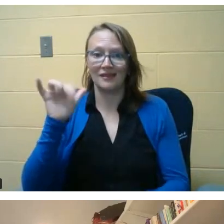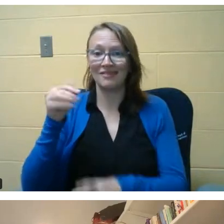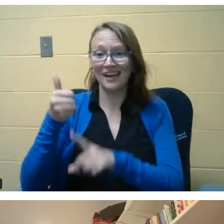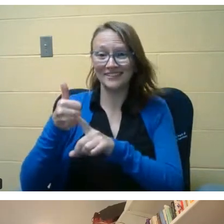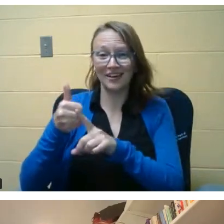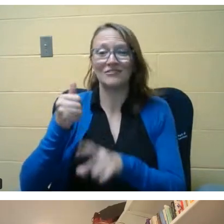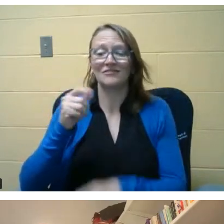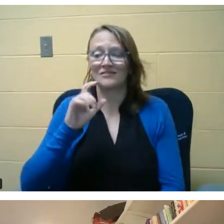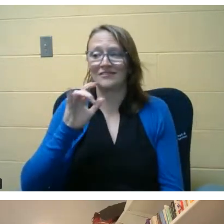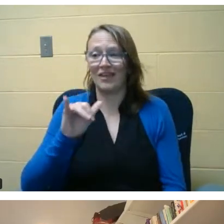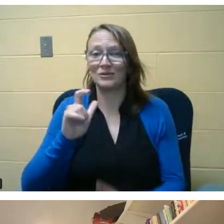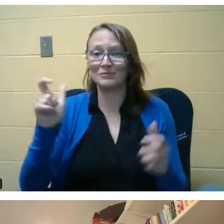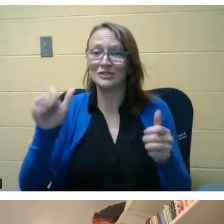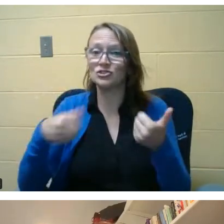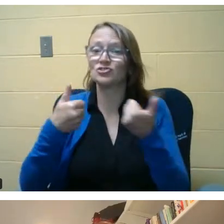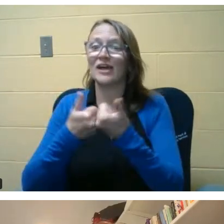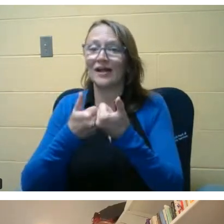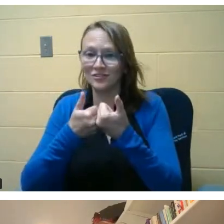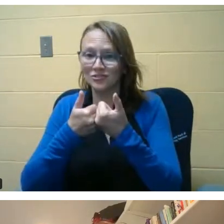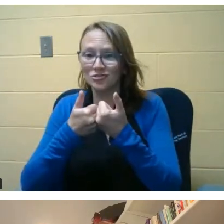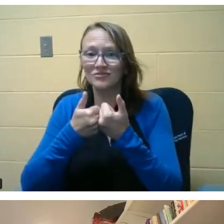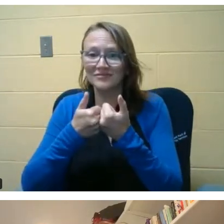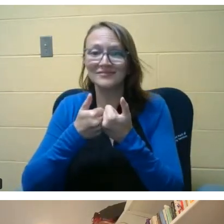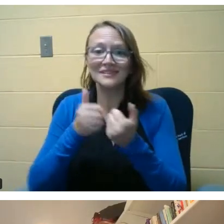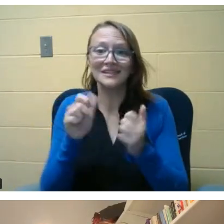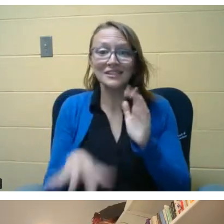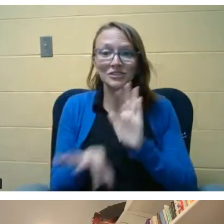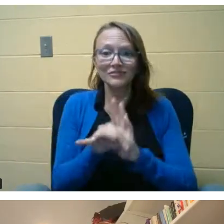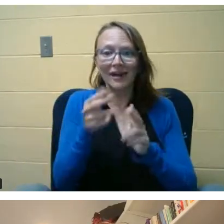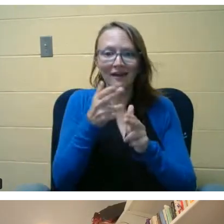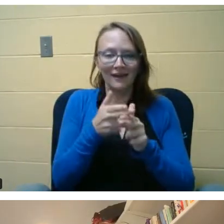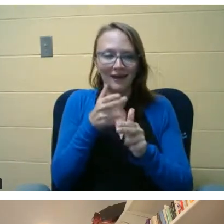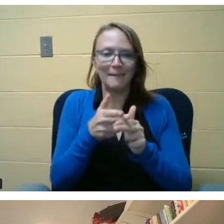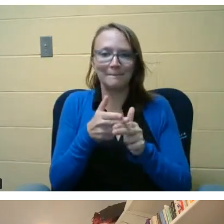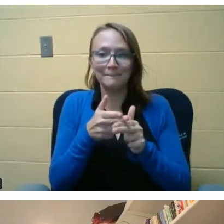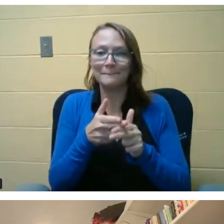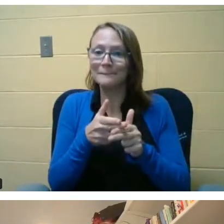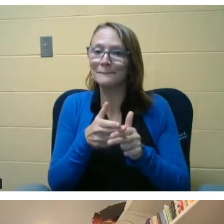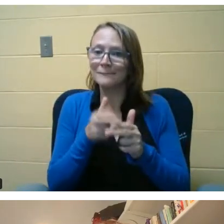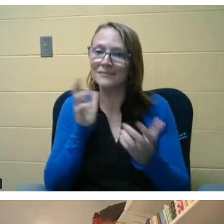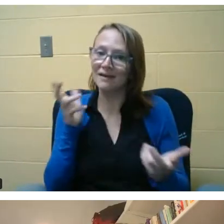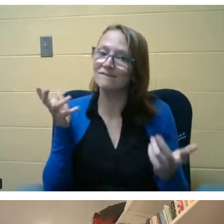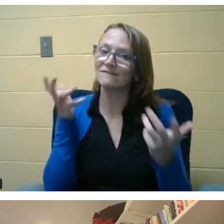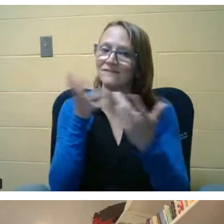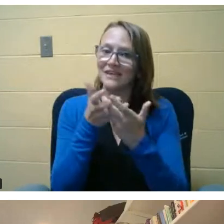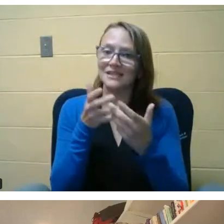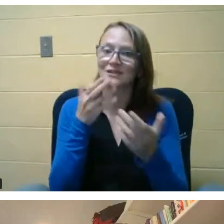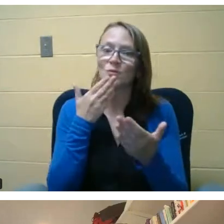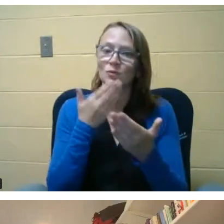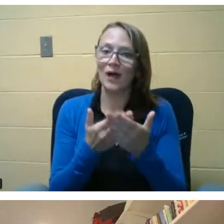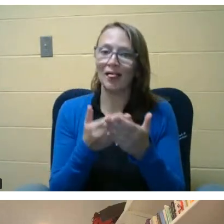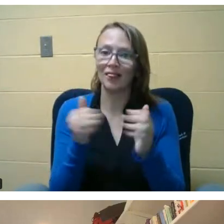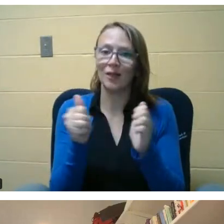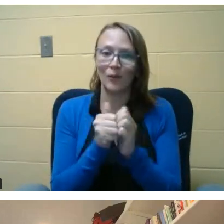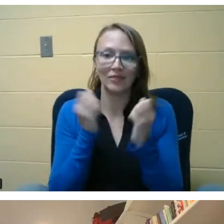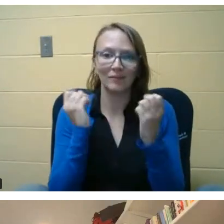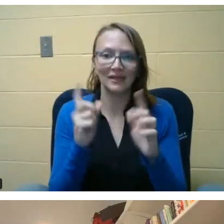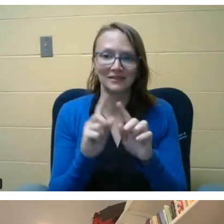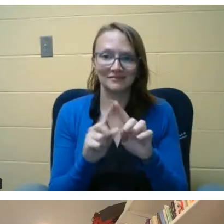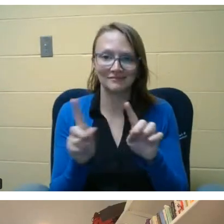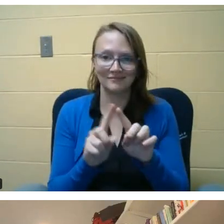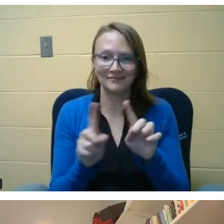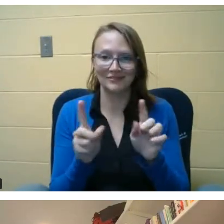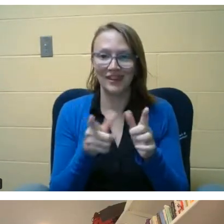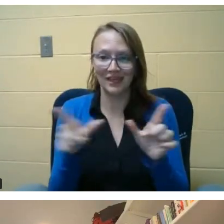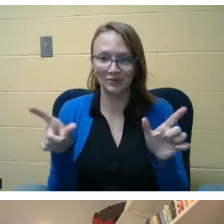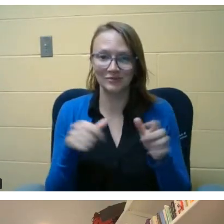big challenge to find a name that fit well. And so that was